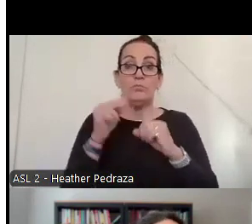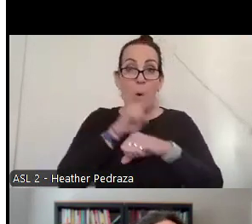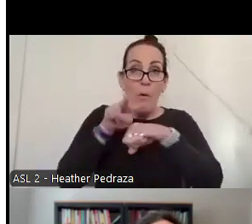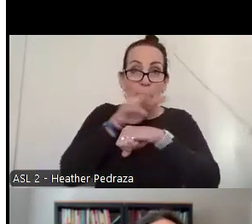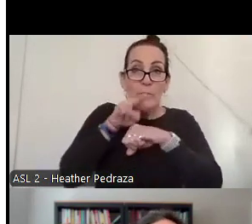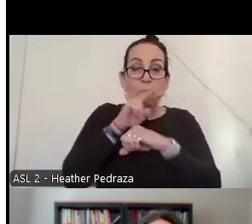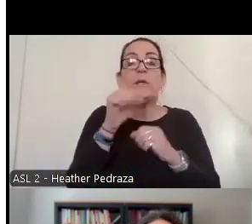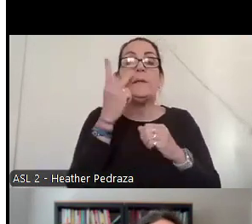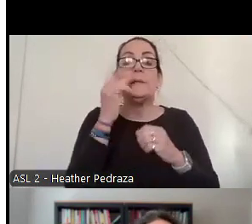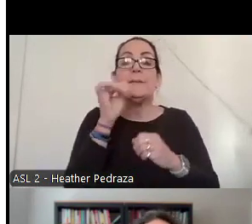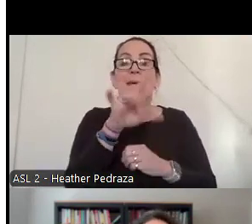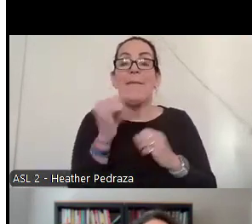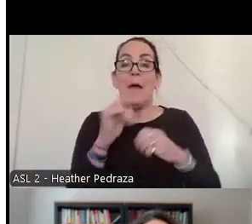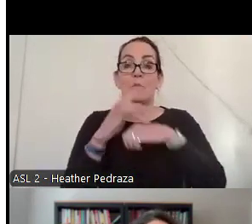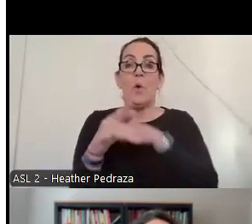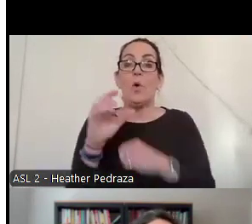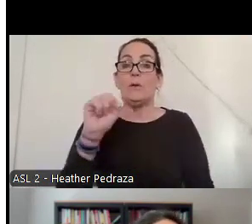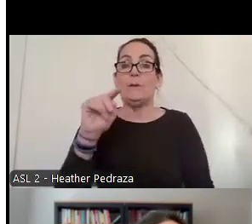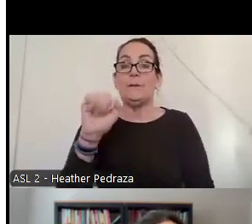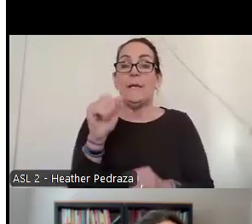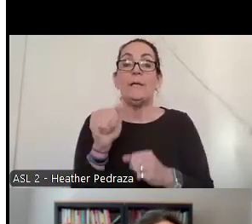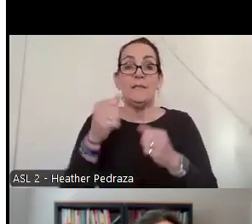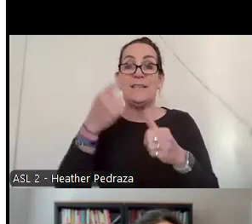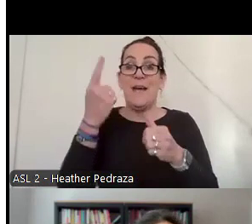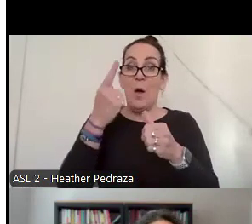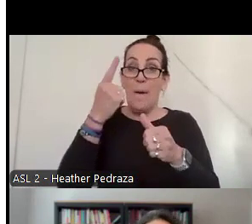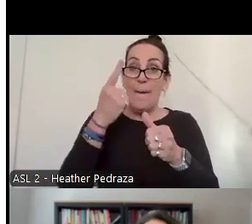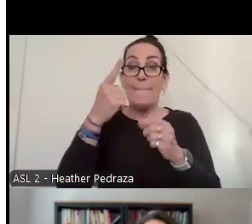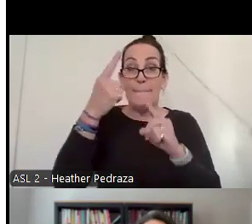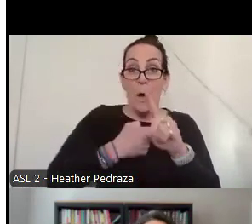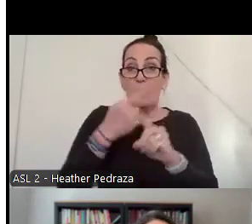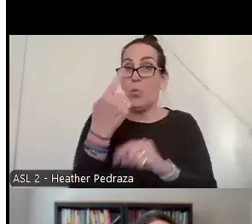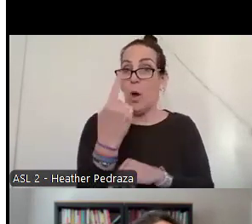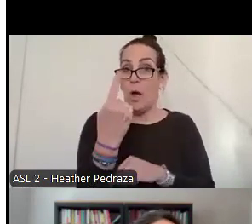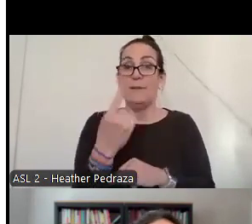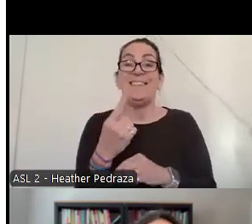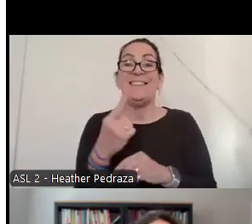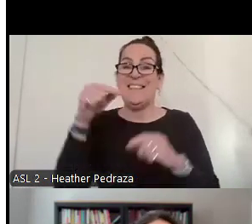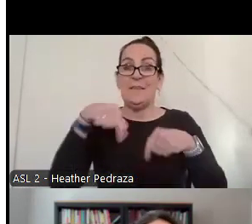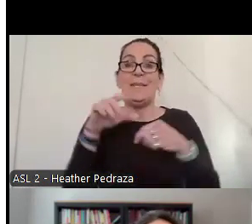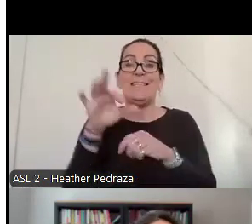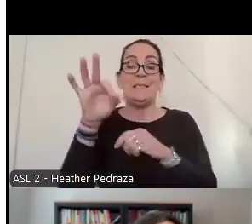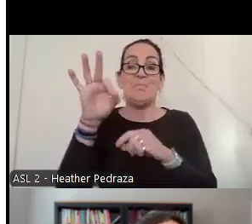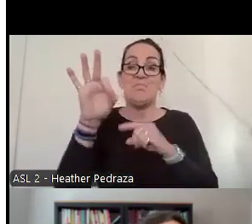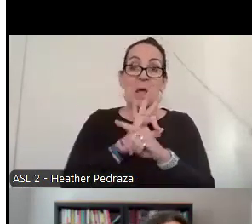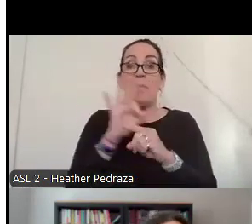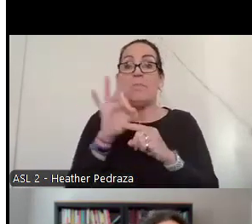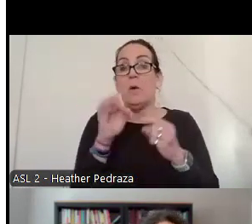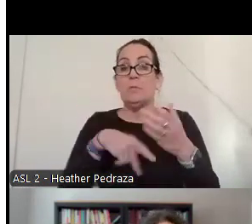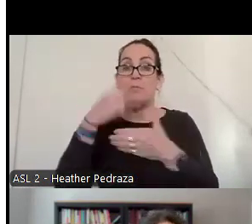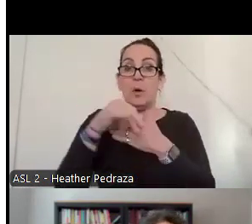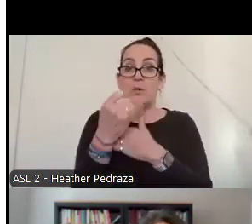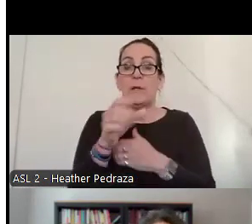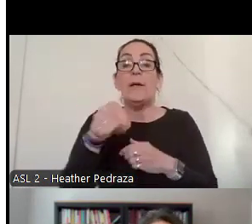we are in the very early stages. We're in month 1 of a 9-month project. So currently in sort of establishing